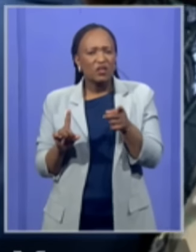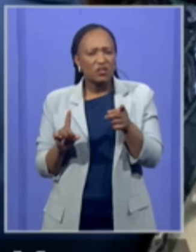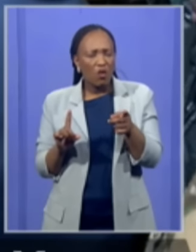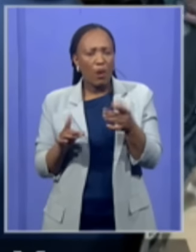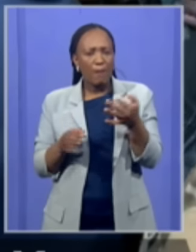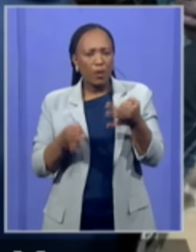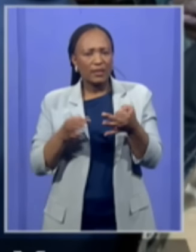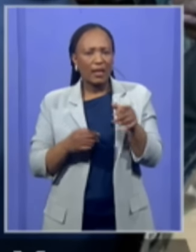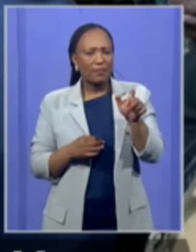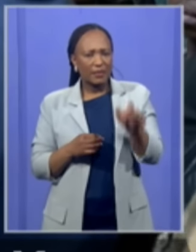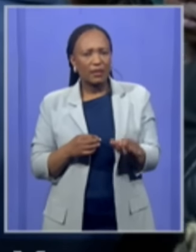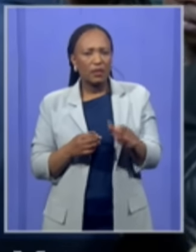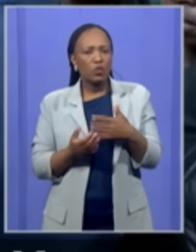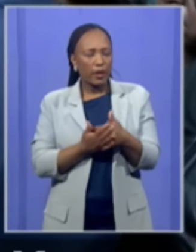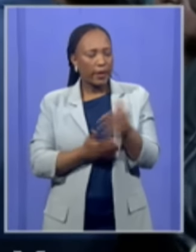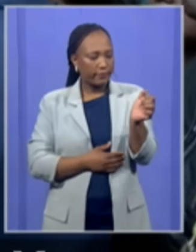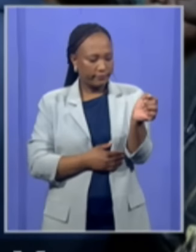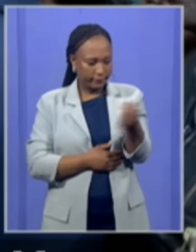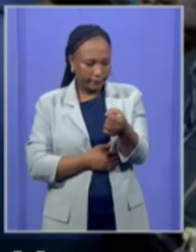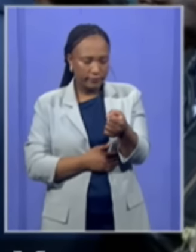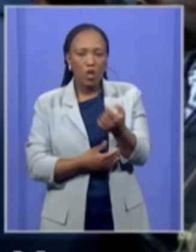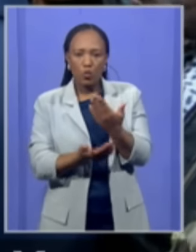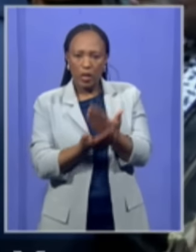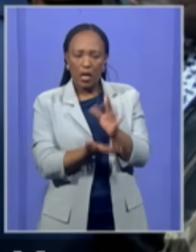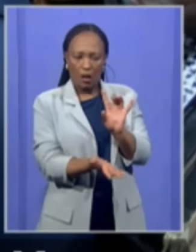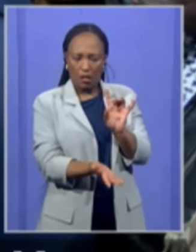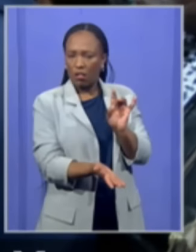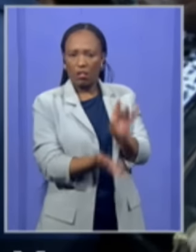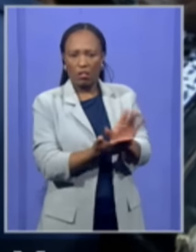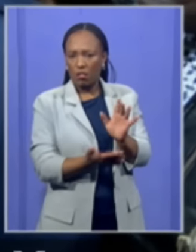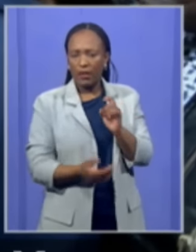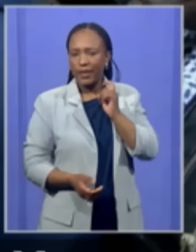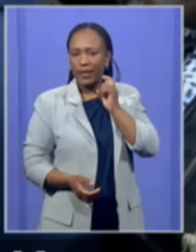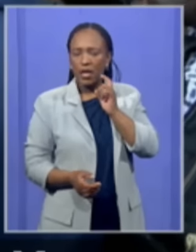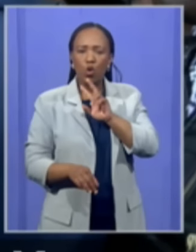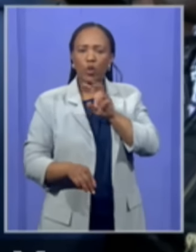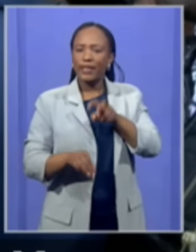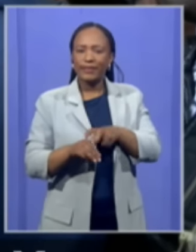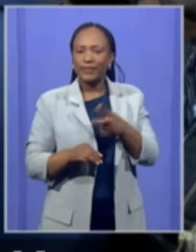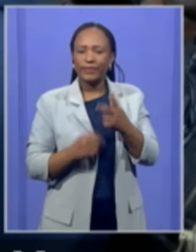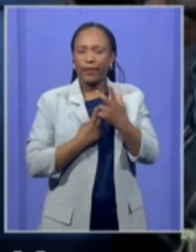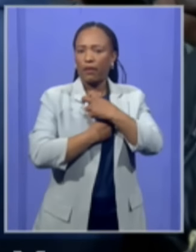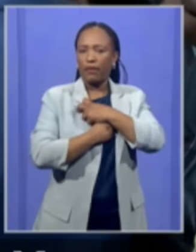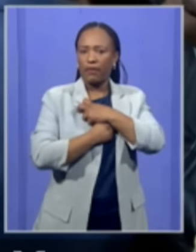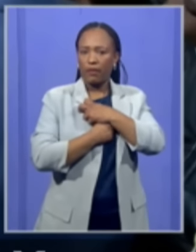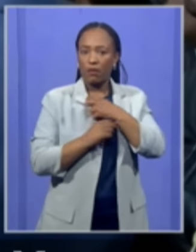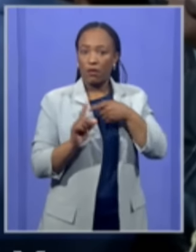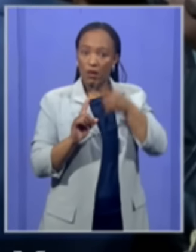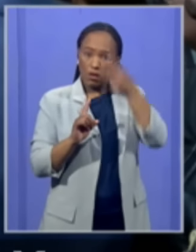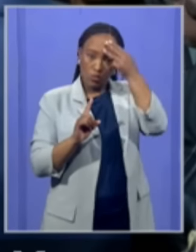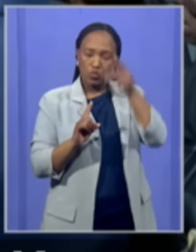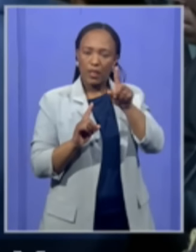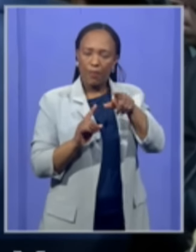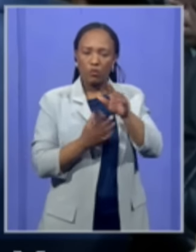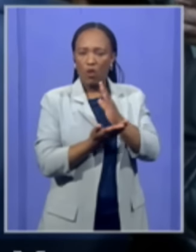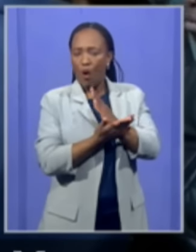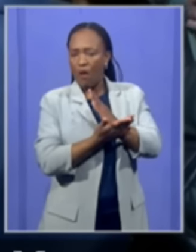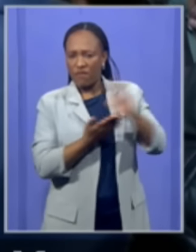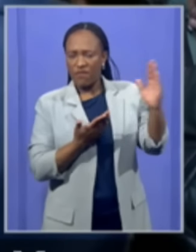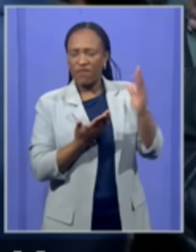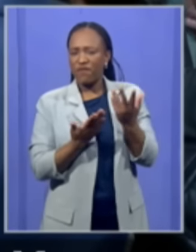So there is no need. And the nature of this crime, it does not warrant leave. Minister Mkhunu was supposed to be taken out in the